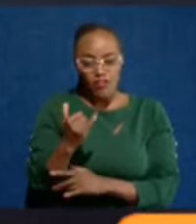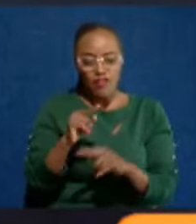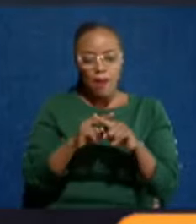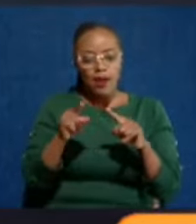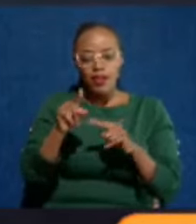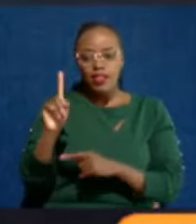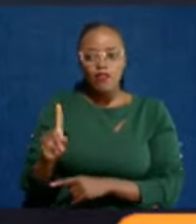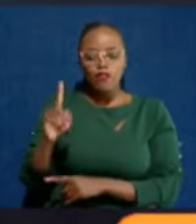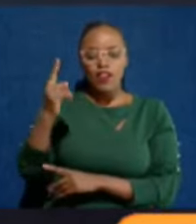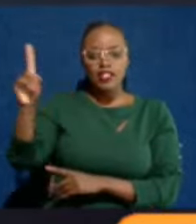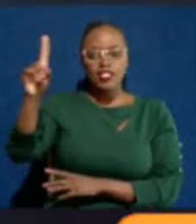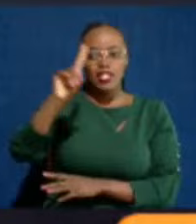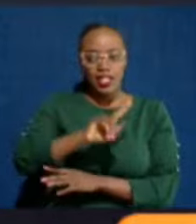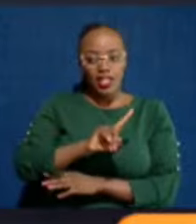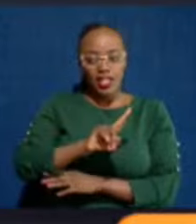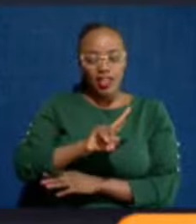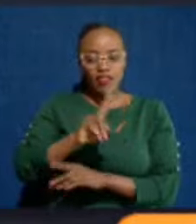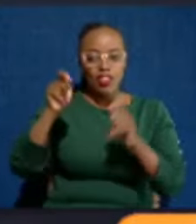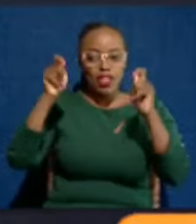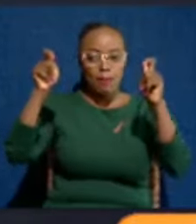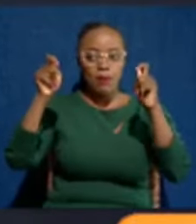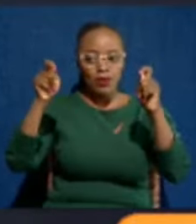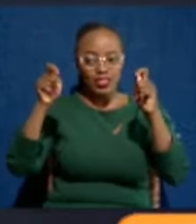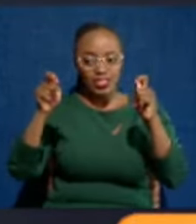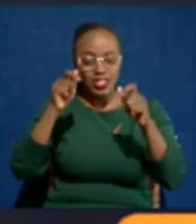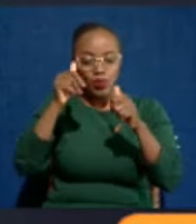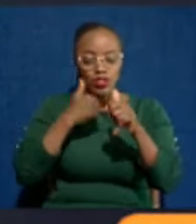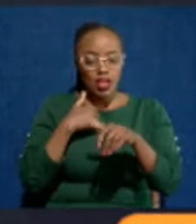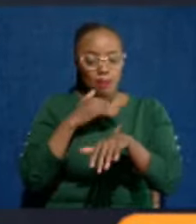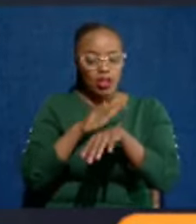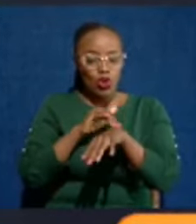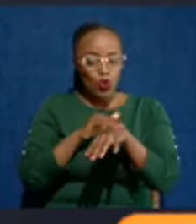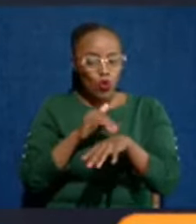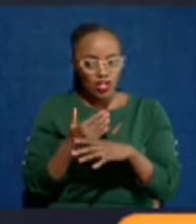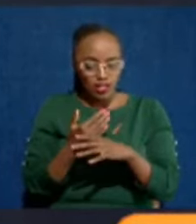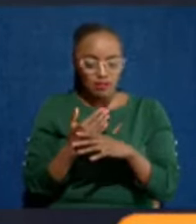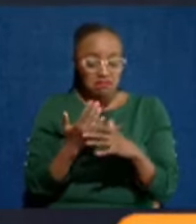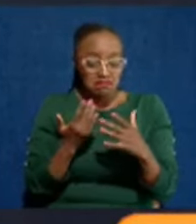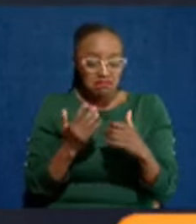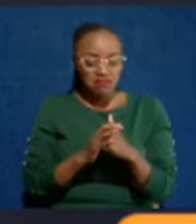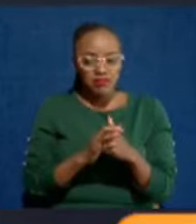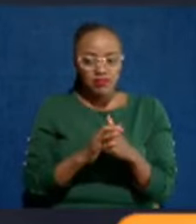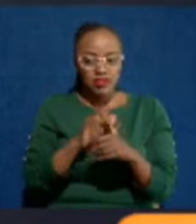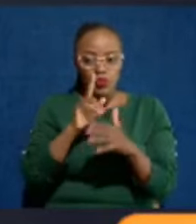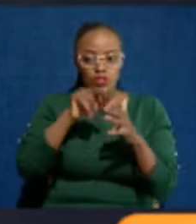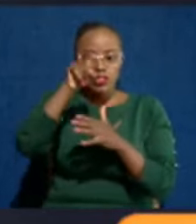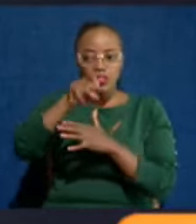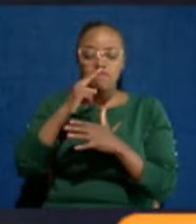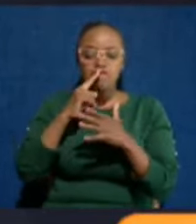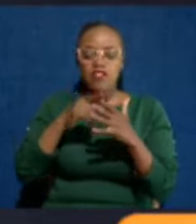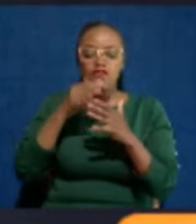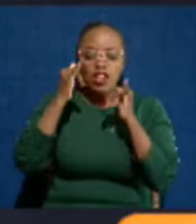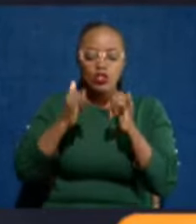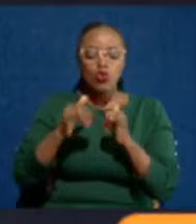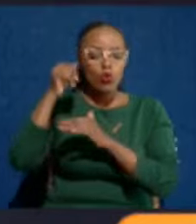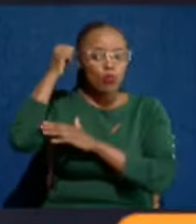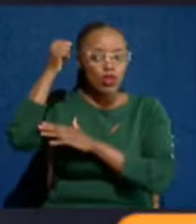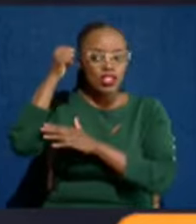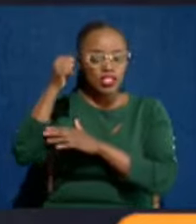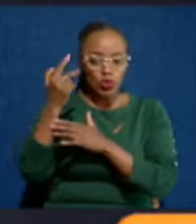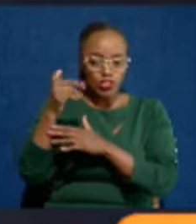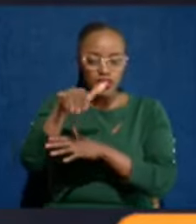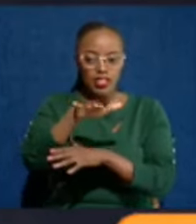the first day the protests were called under what we should call a new political arrangement, where